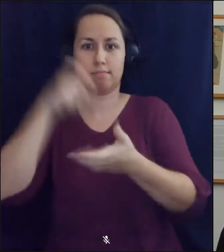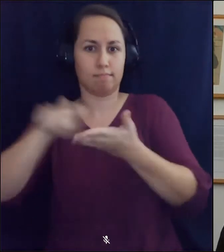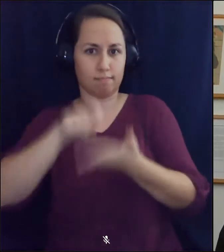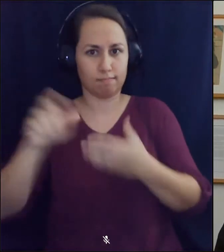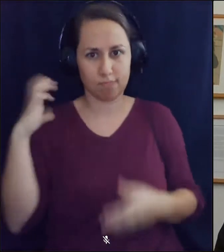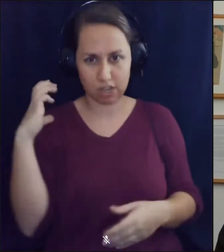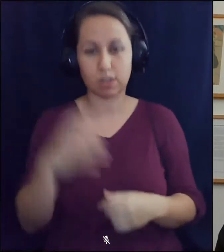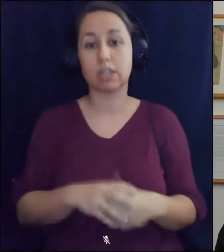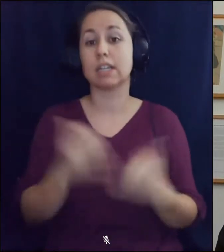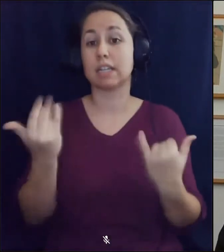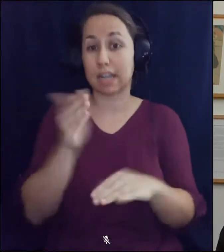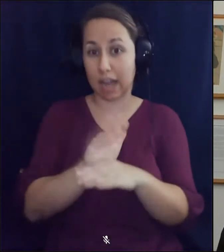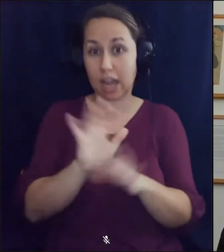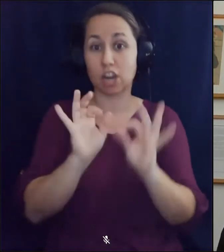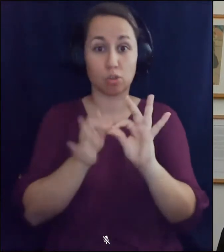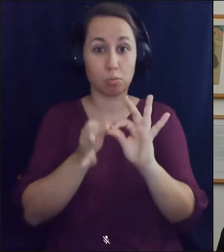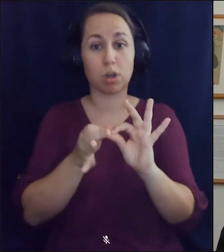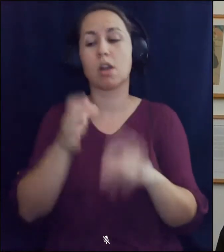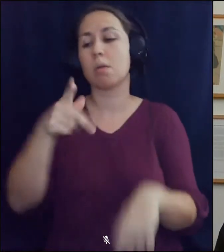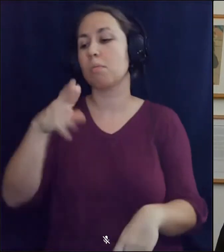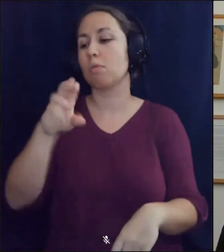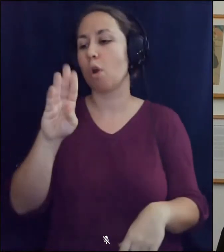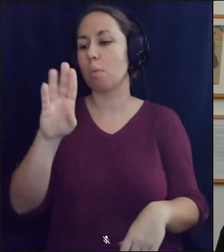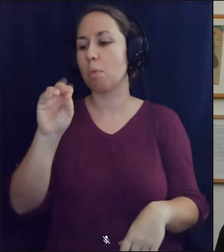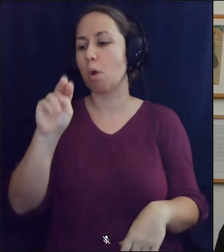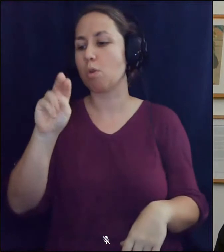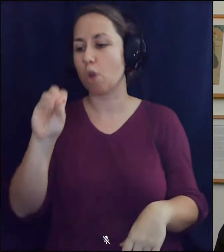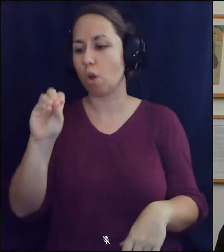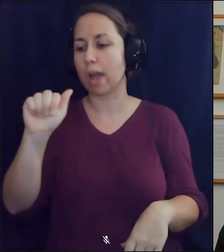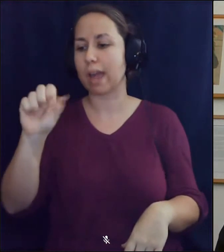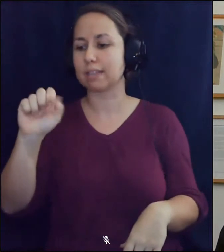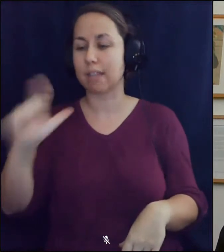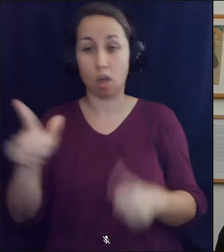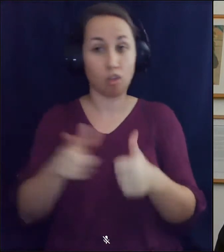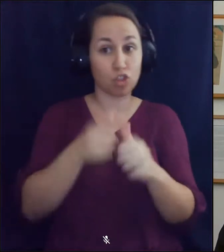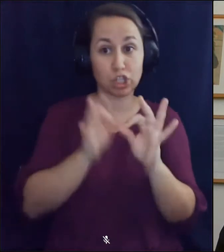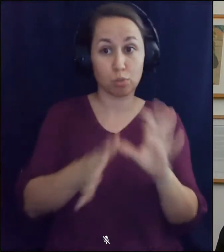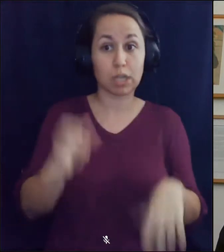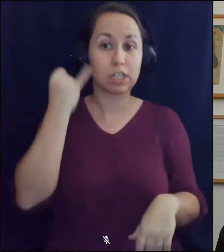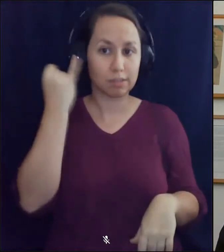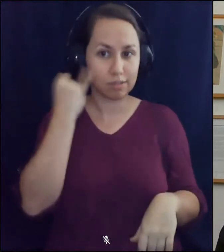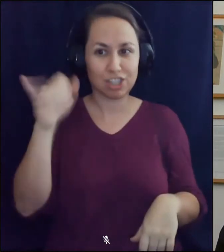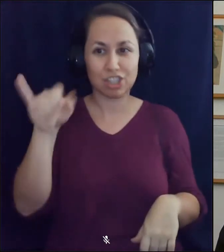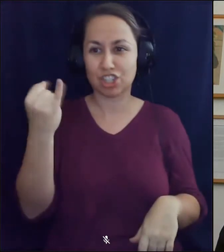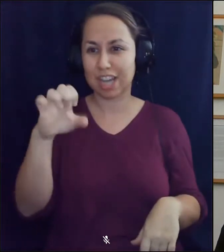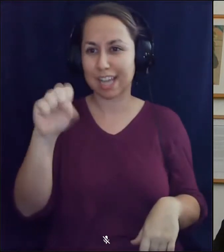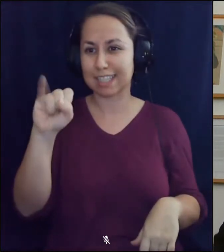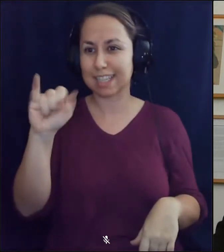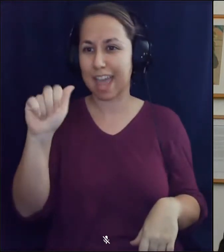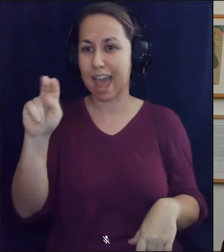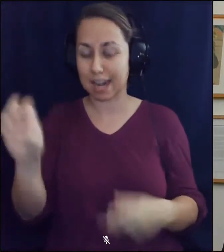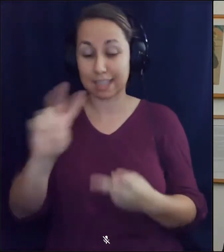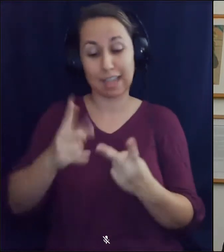interpreter services are interpreters from Pro Bono ASL. Our first interpreter will be Jessie Ann, and our second interpreter will be